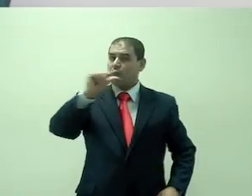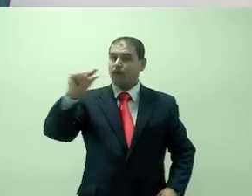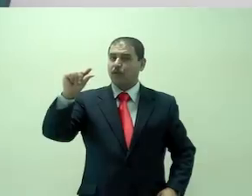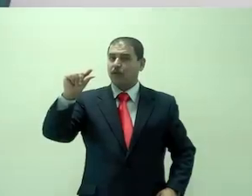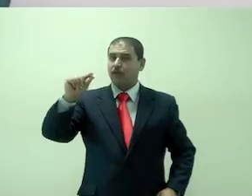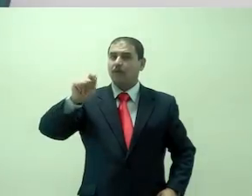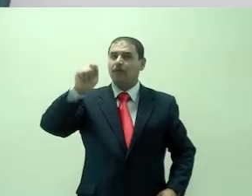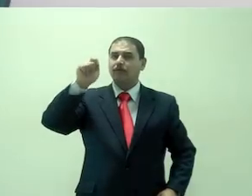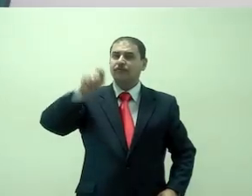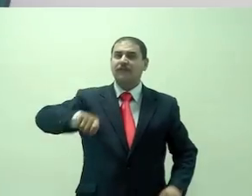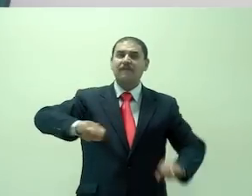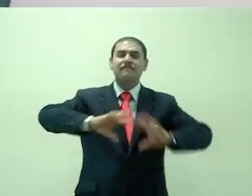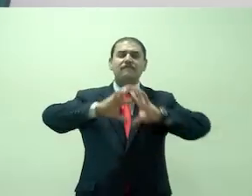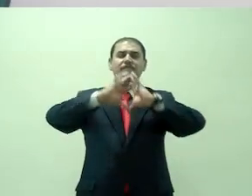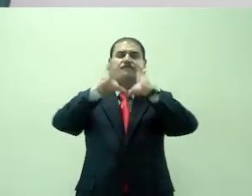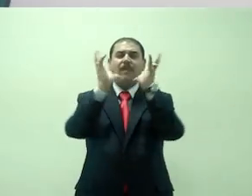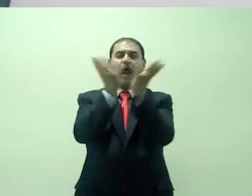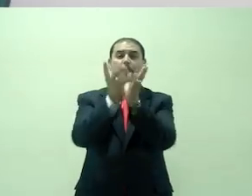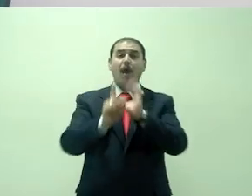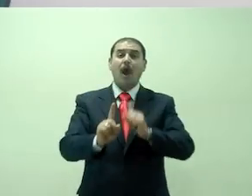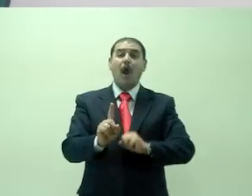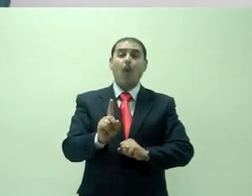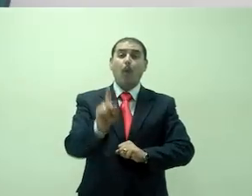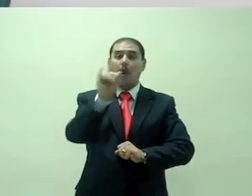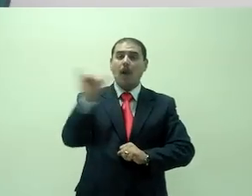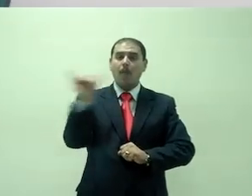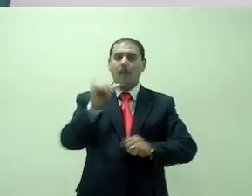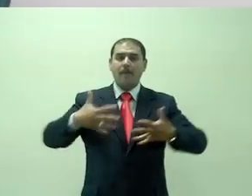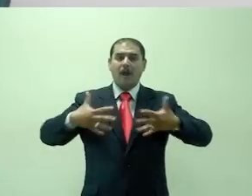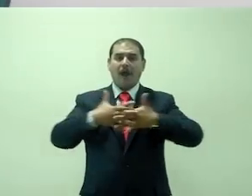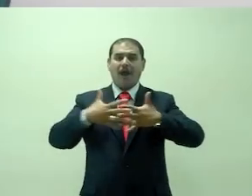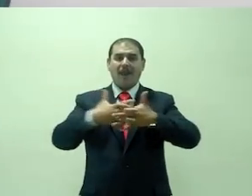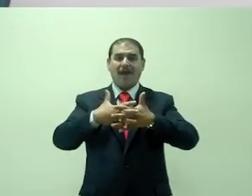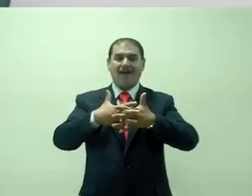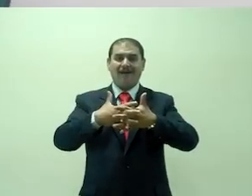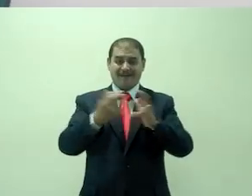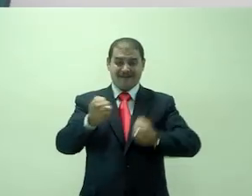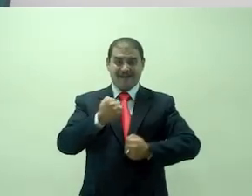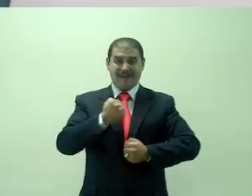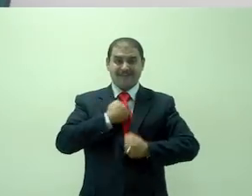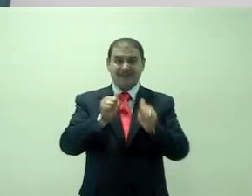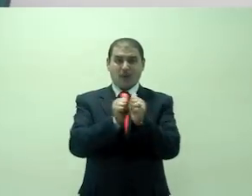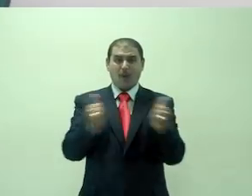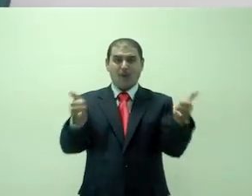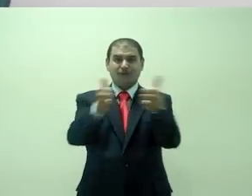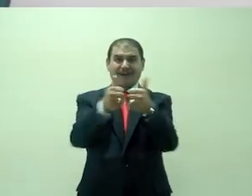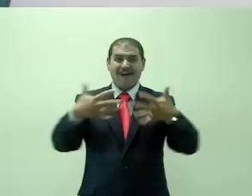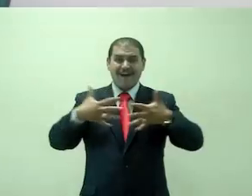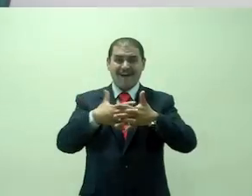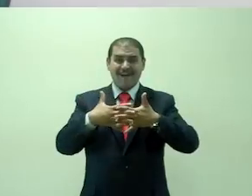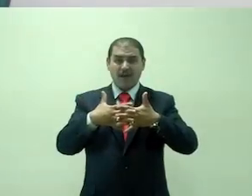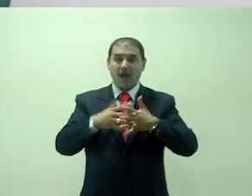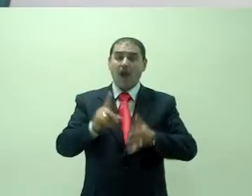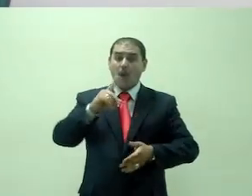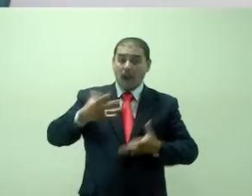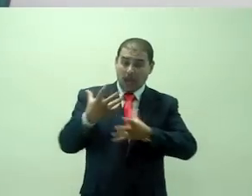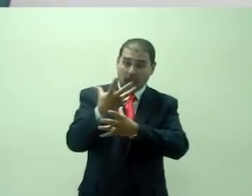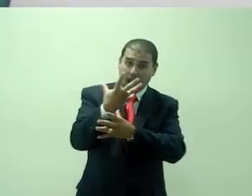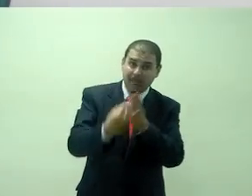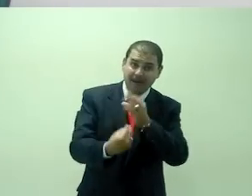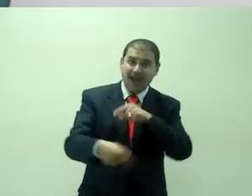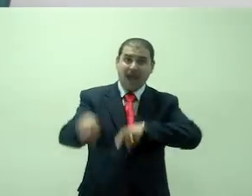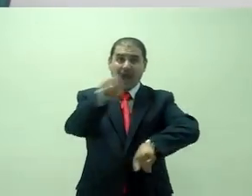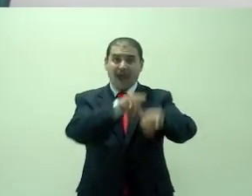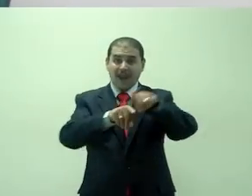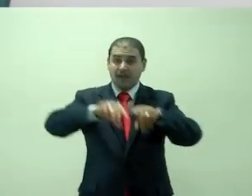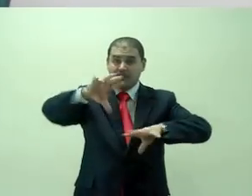attitudinal. Mm-hmm. Attitudinal barriers are perhaps the first port of call into acceptance and integration